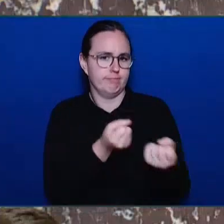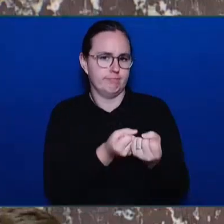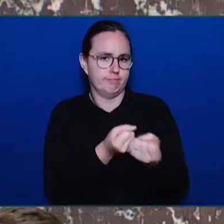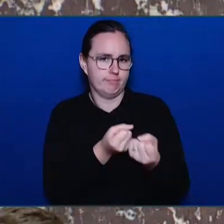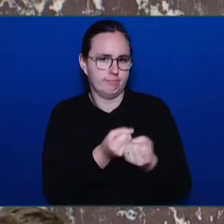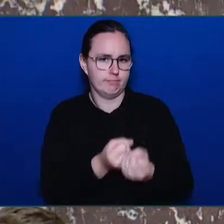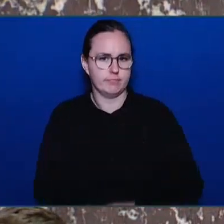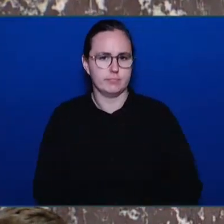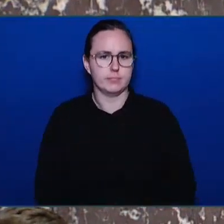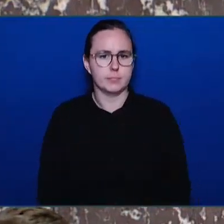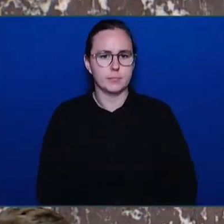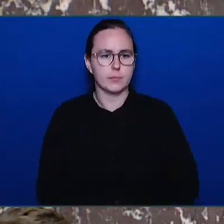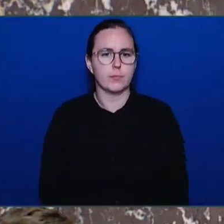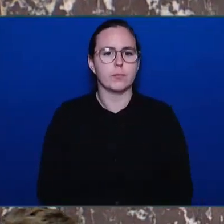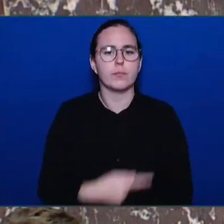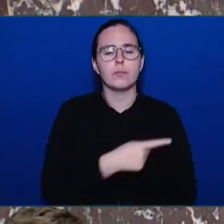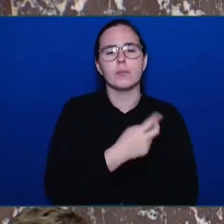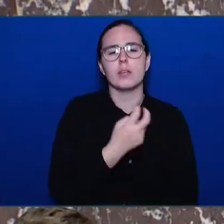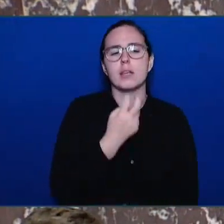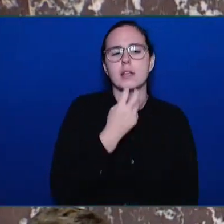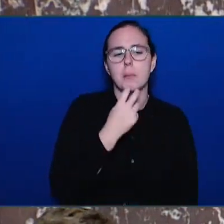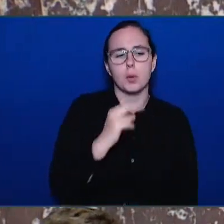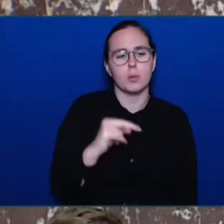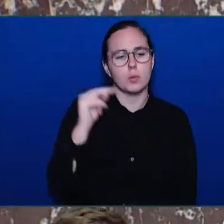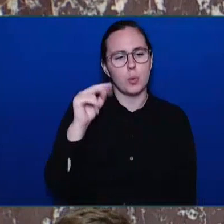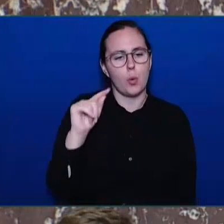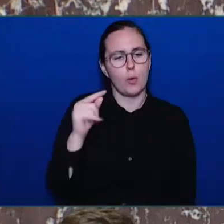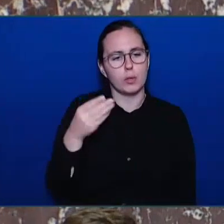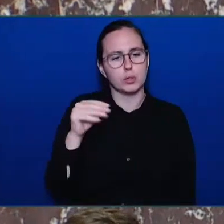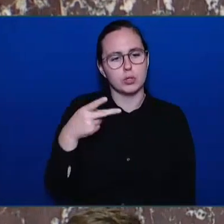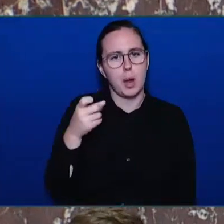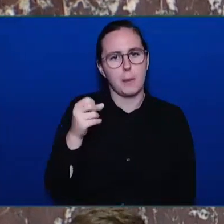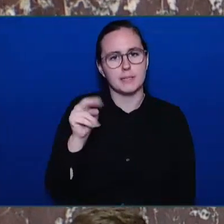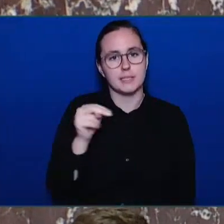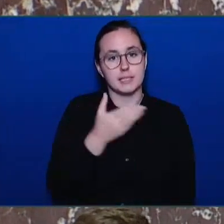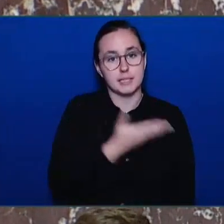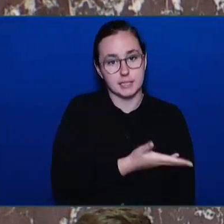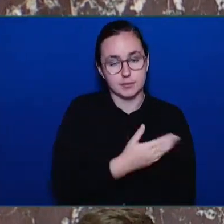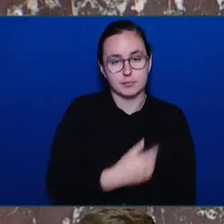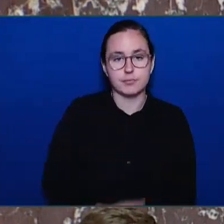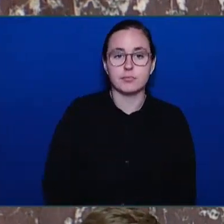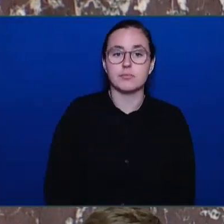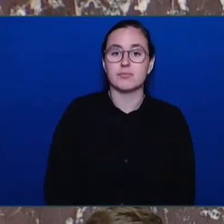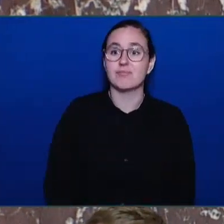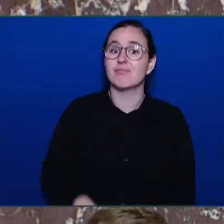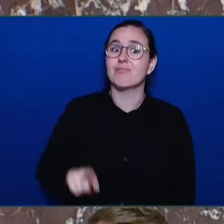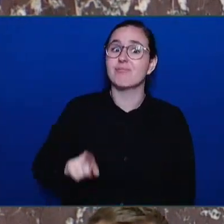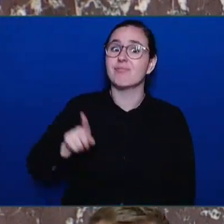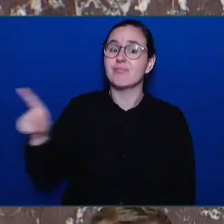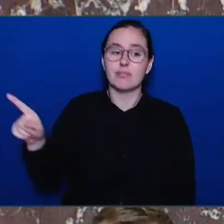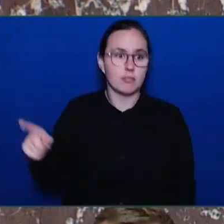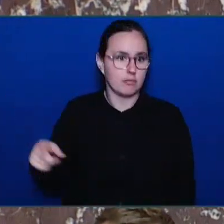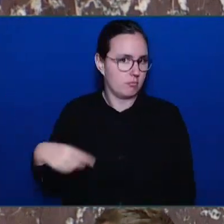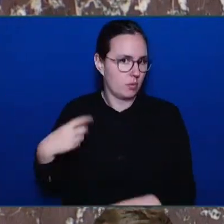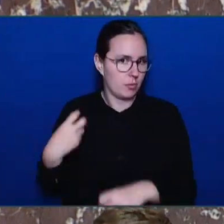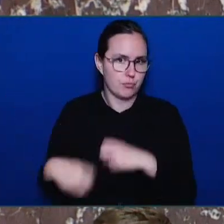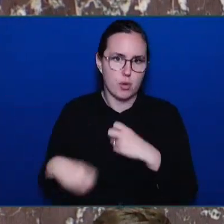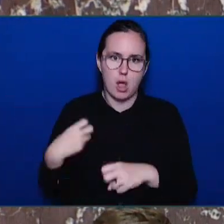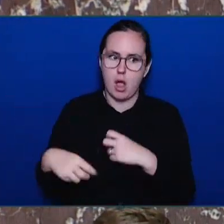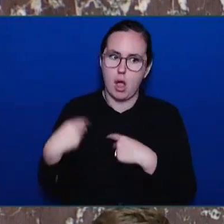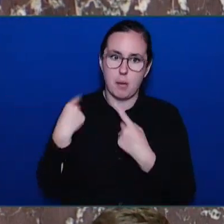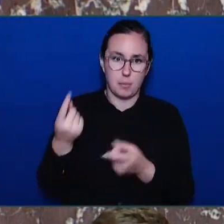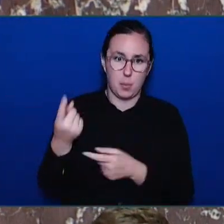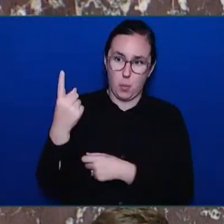over a year, and it still hasn't been solved by this government. But once again, they need to get it to a crisis before they'll even acknowledge it. They